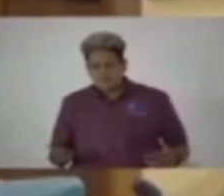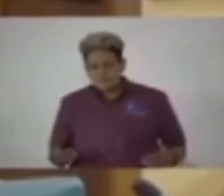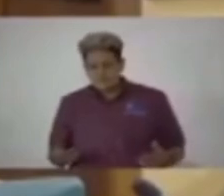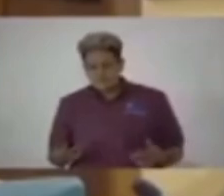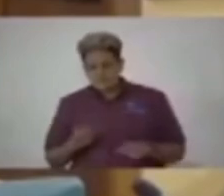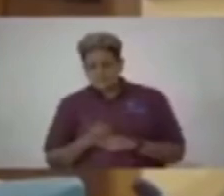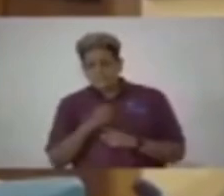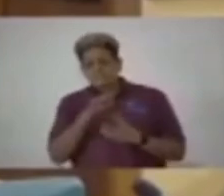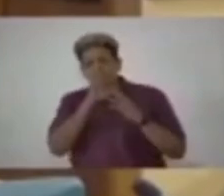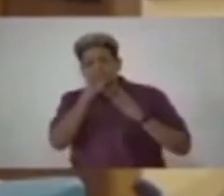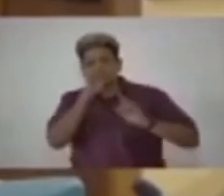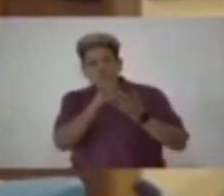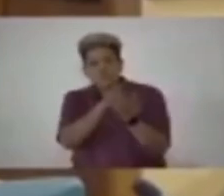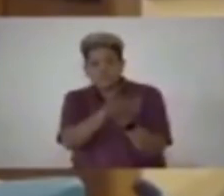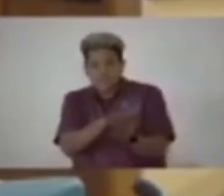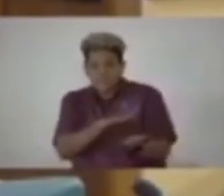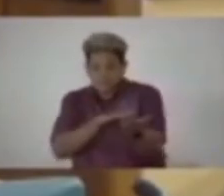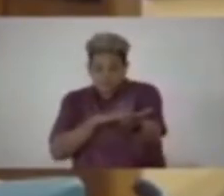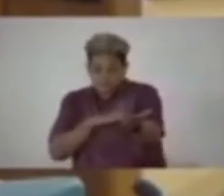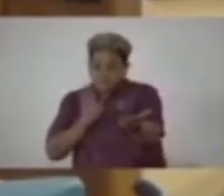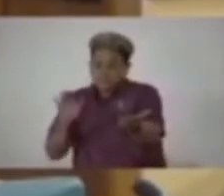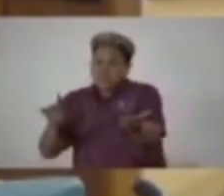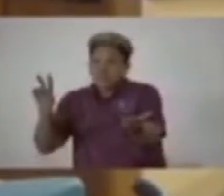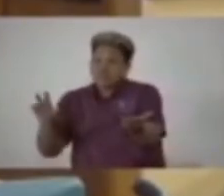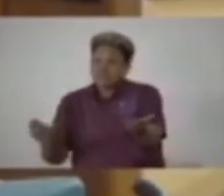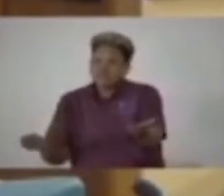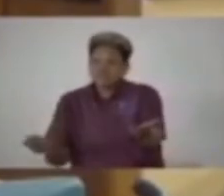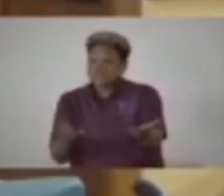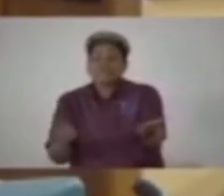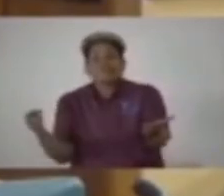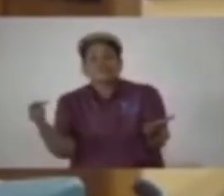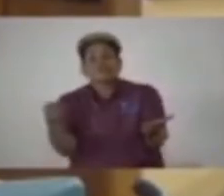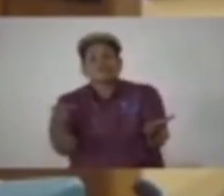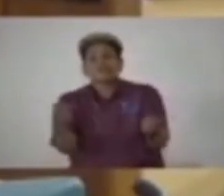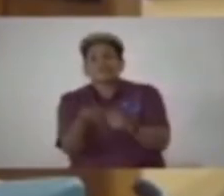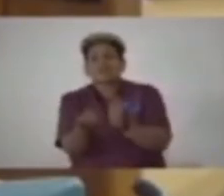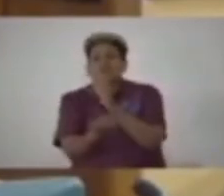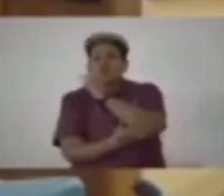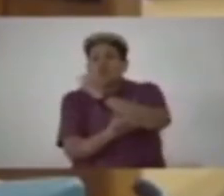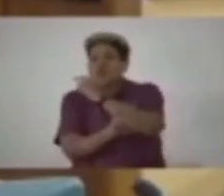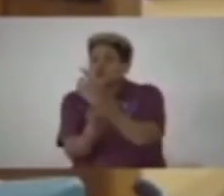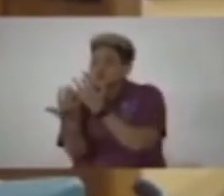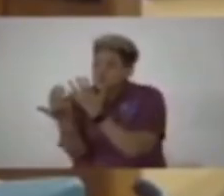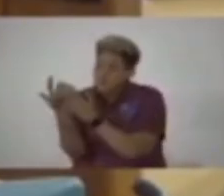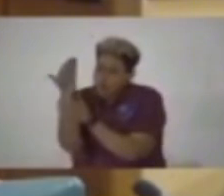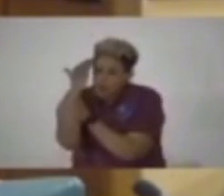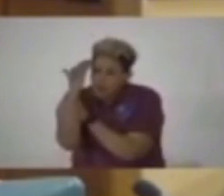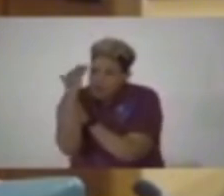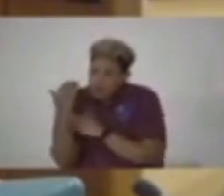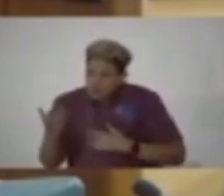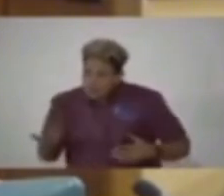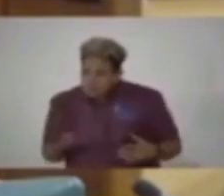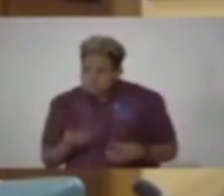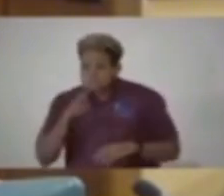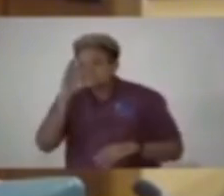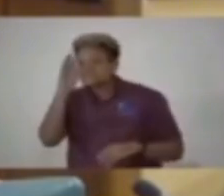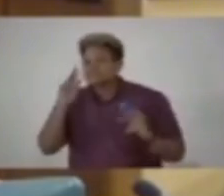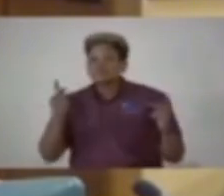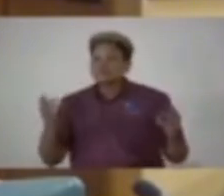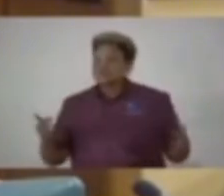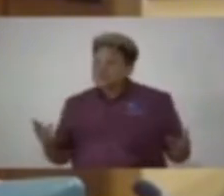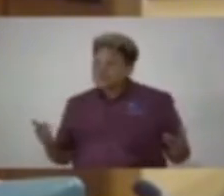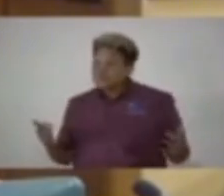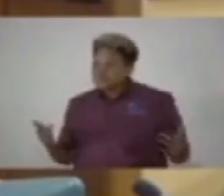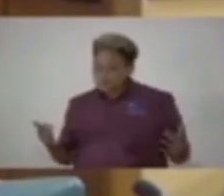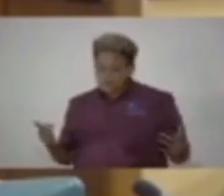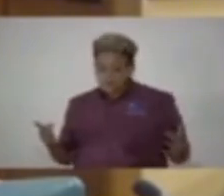A special report is tabled on the matter that the country is waiting to hear, the illicit six. That